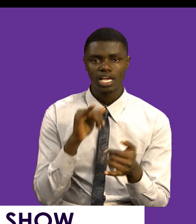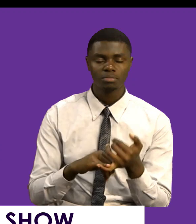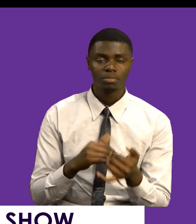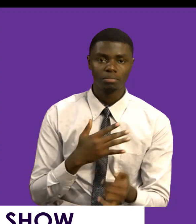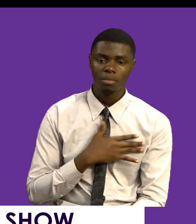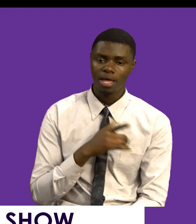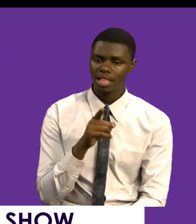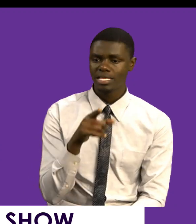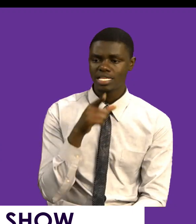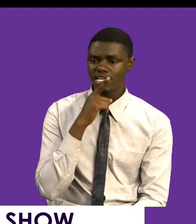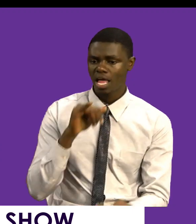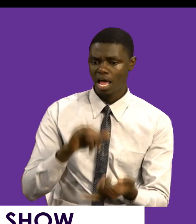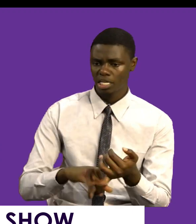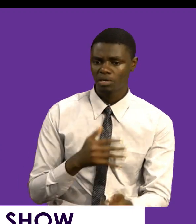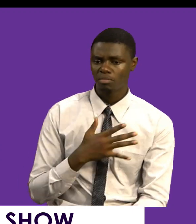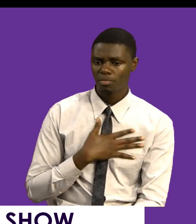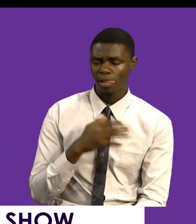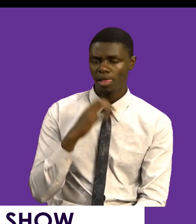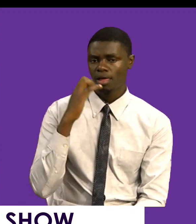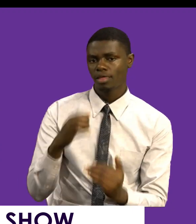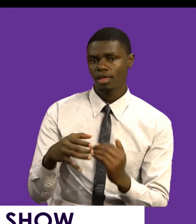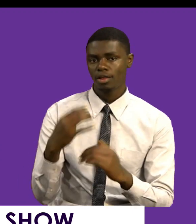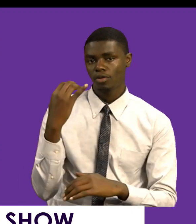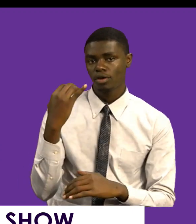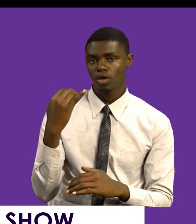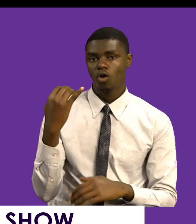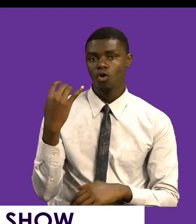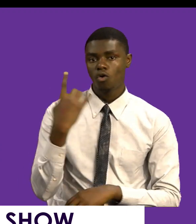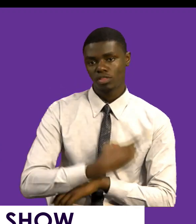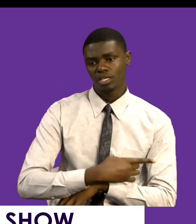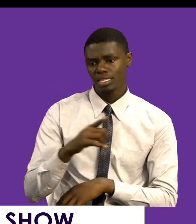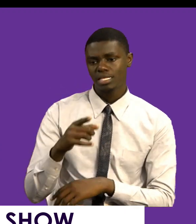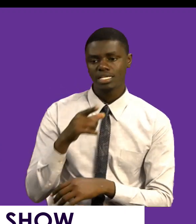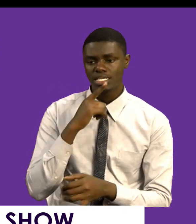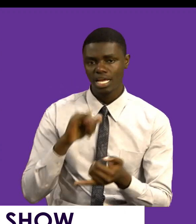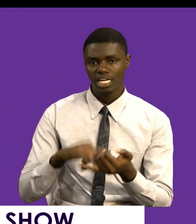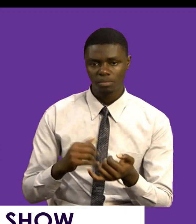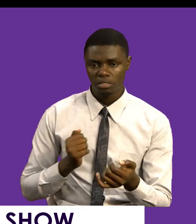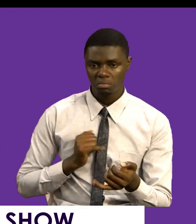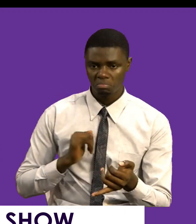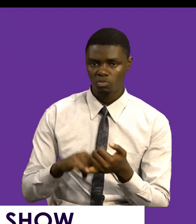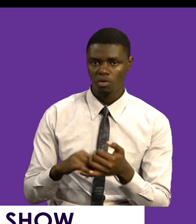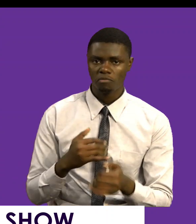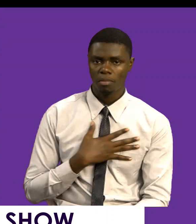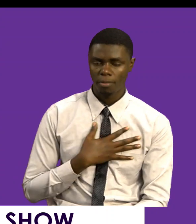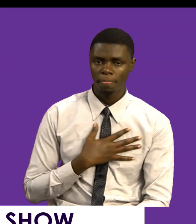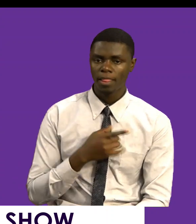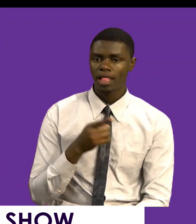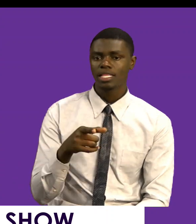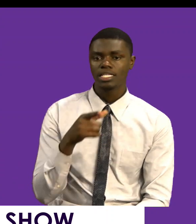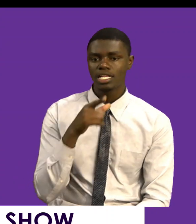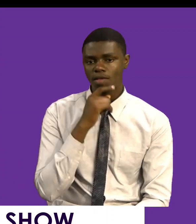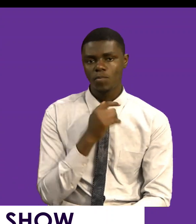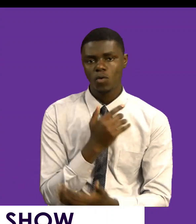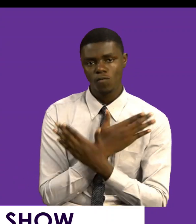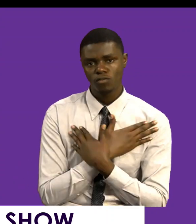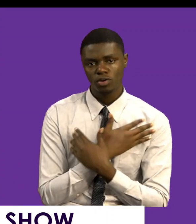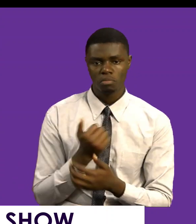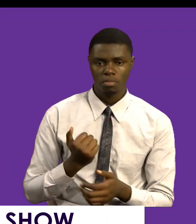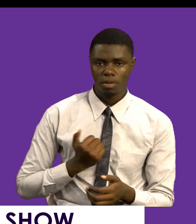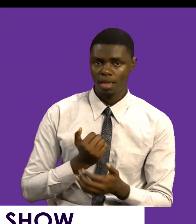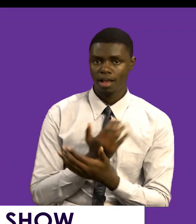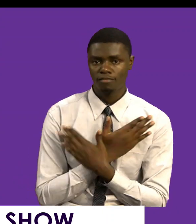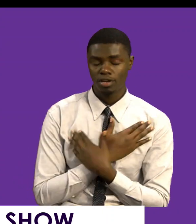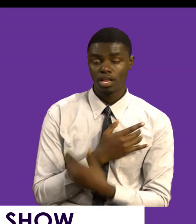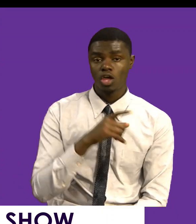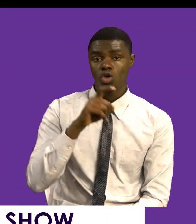This is my husband. At the end of the day, this is my spouse. This is my boyfriend or my girlfriend. So